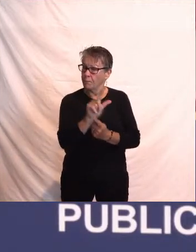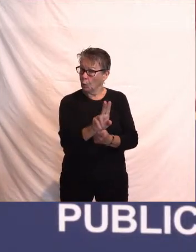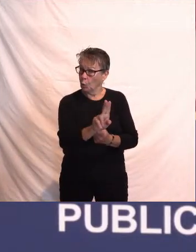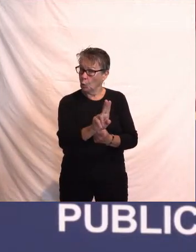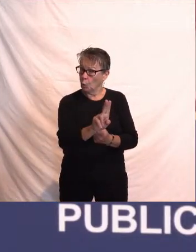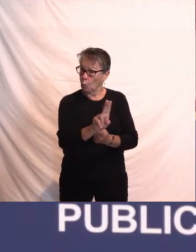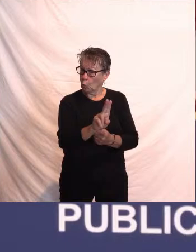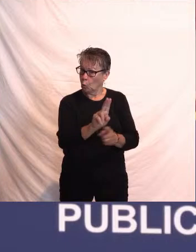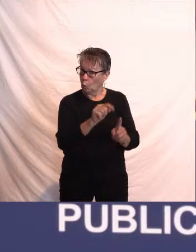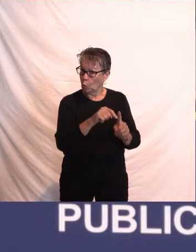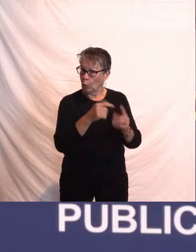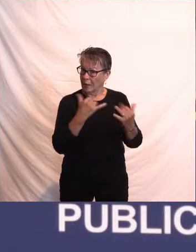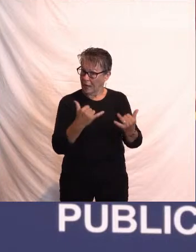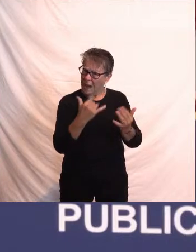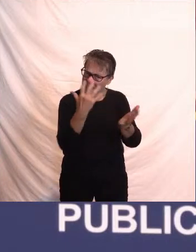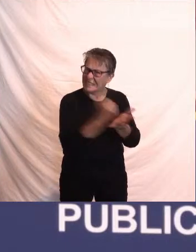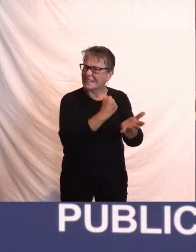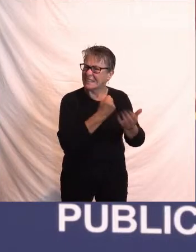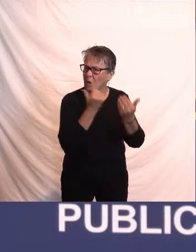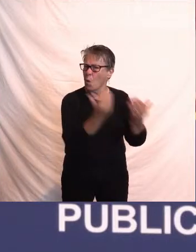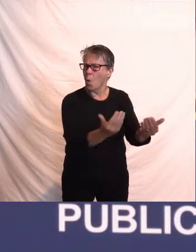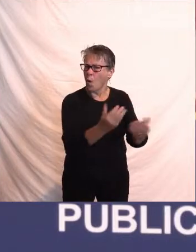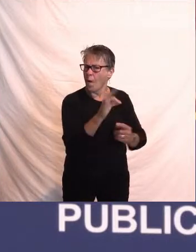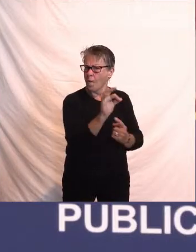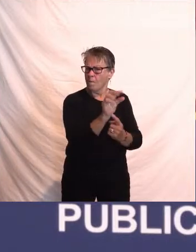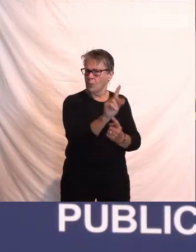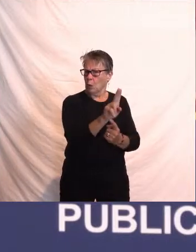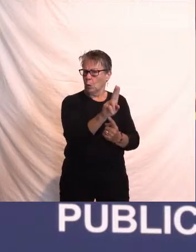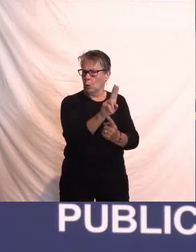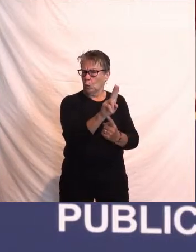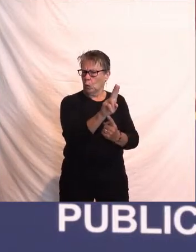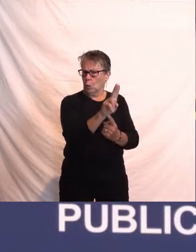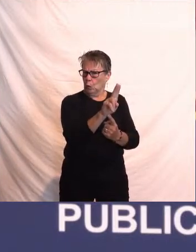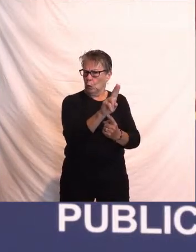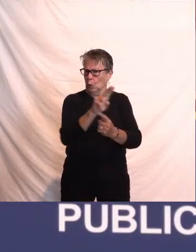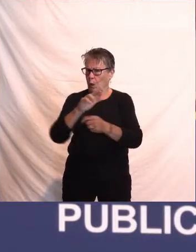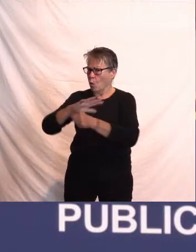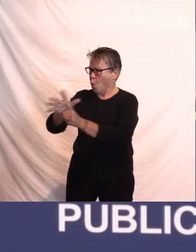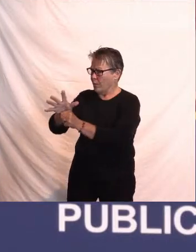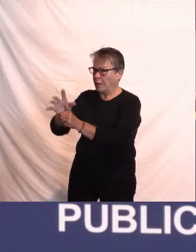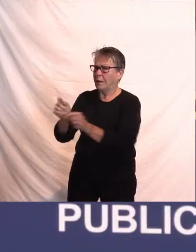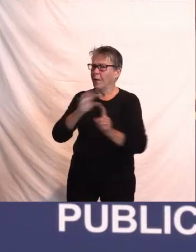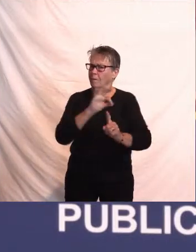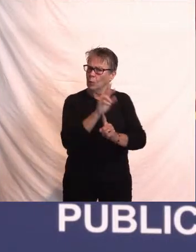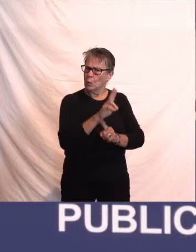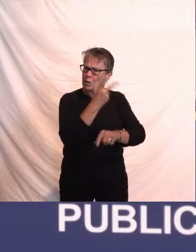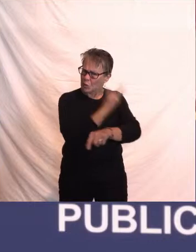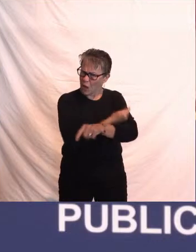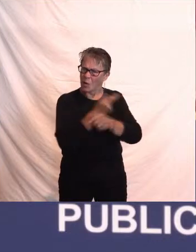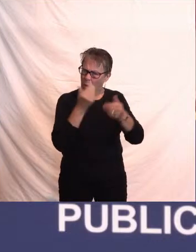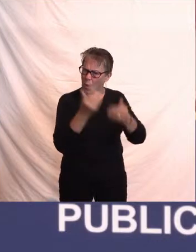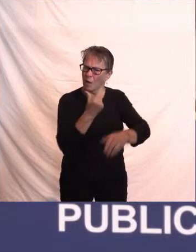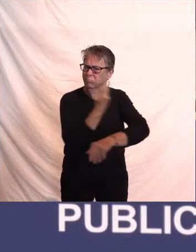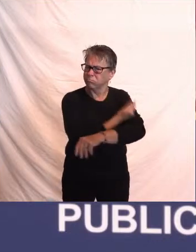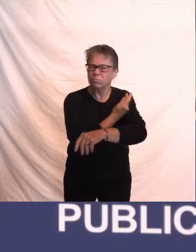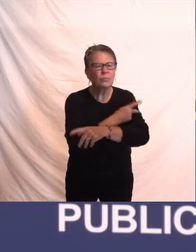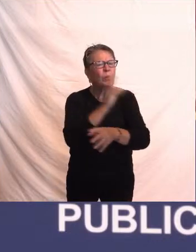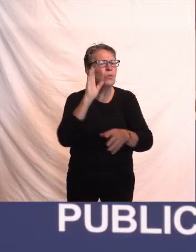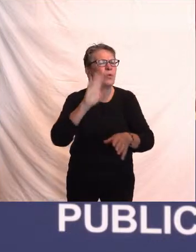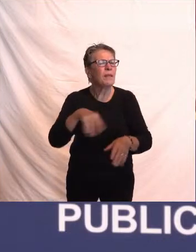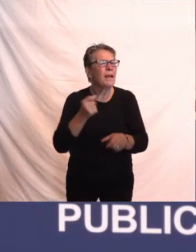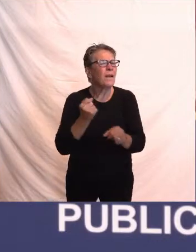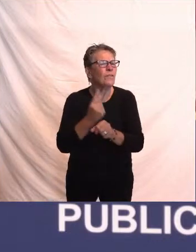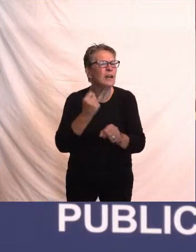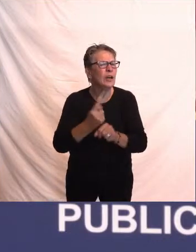shot. Annual flu vaccination is recommended for everyone 6 months and older. The vaccine can reduce